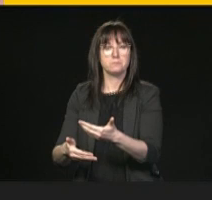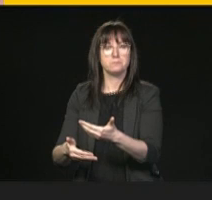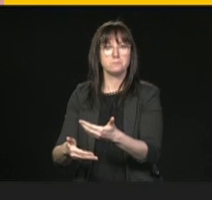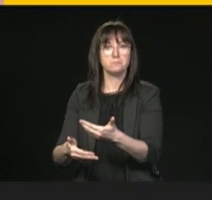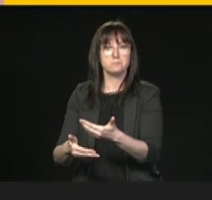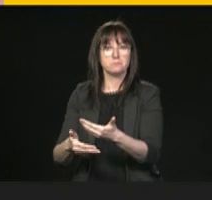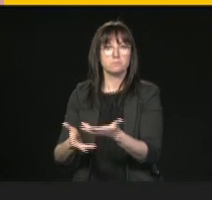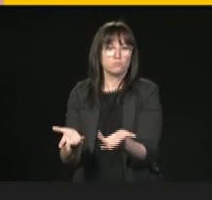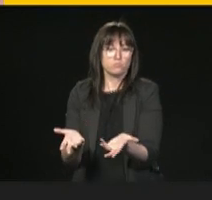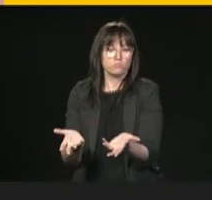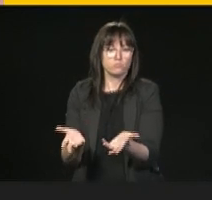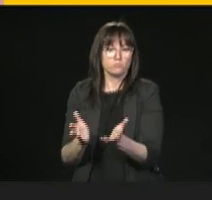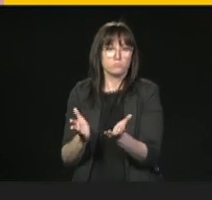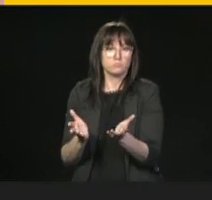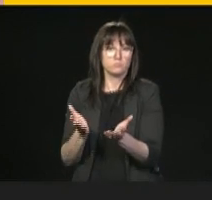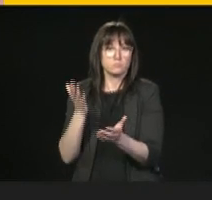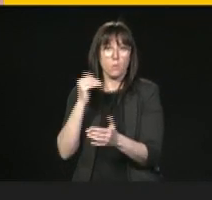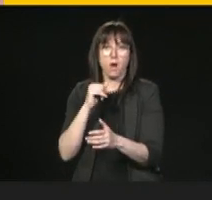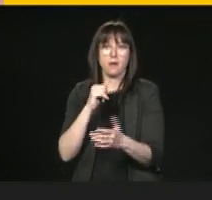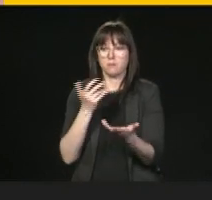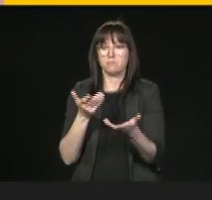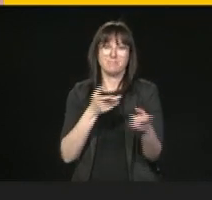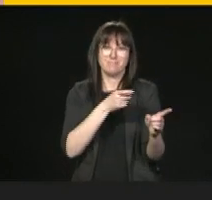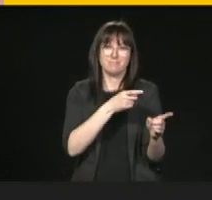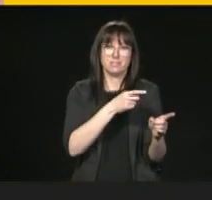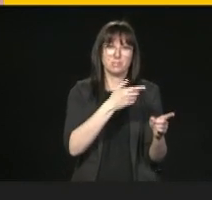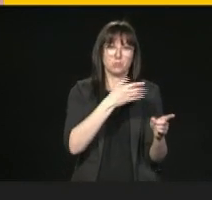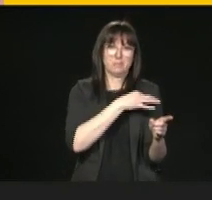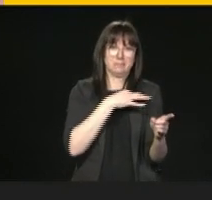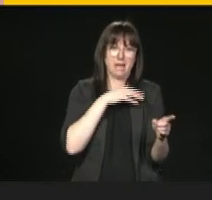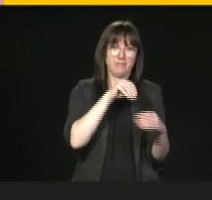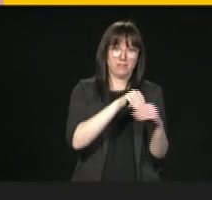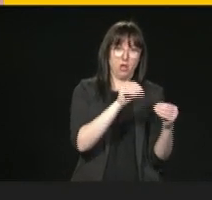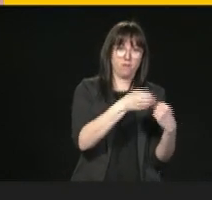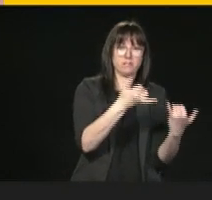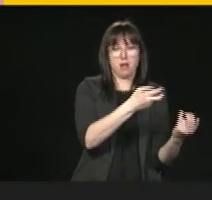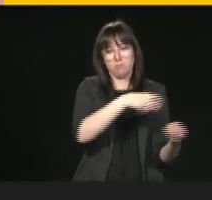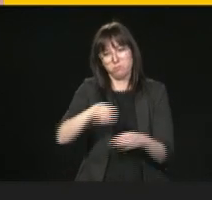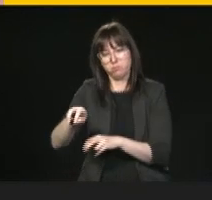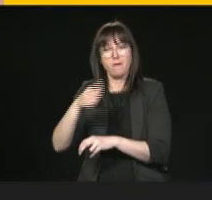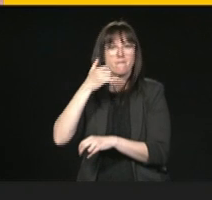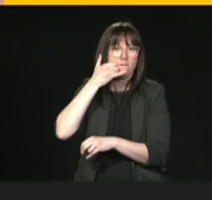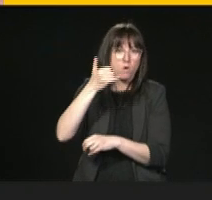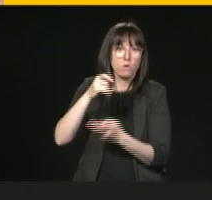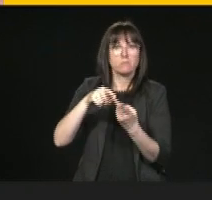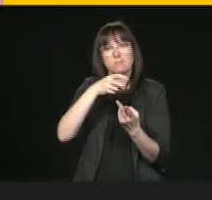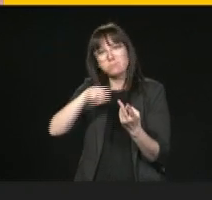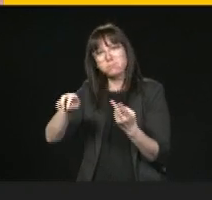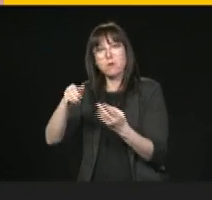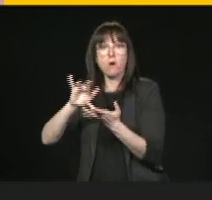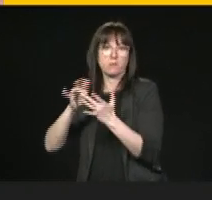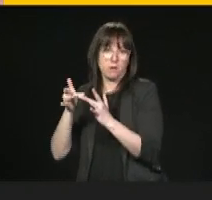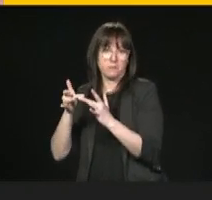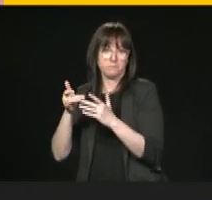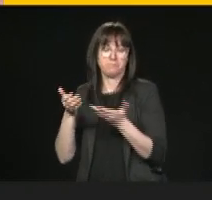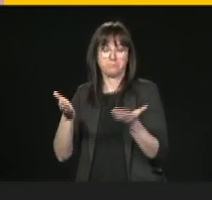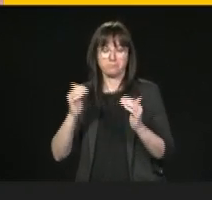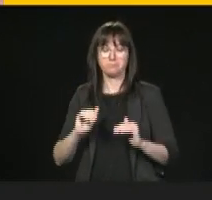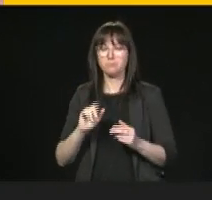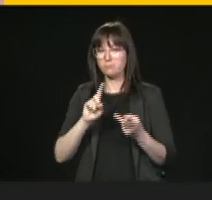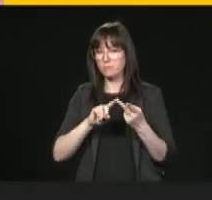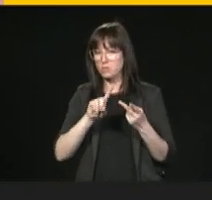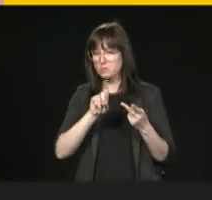person. Your second question about the standards and conditions for receiving